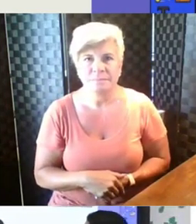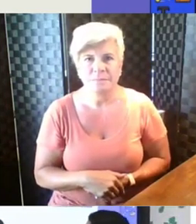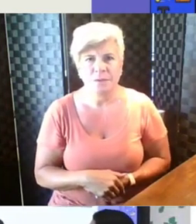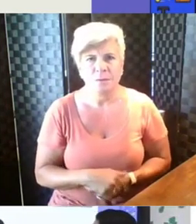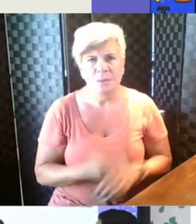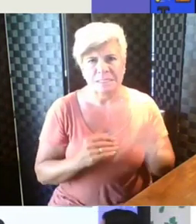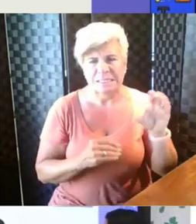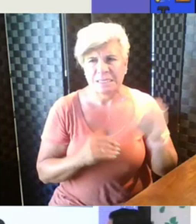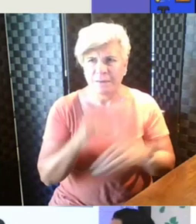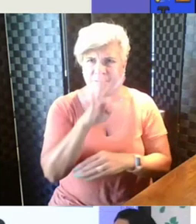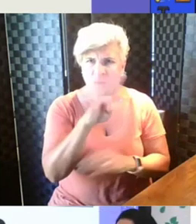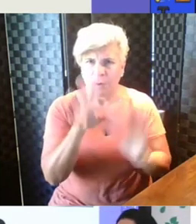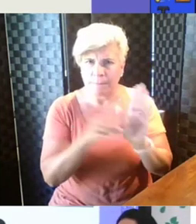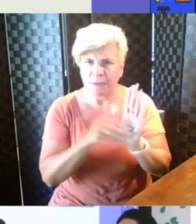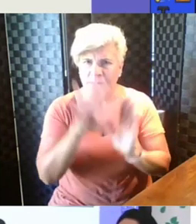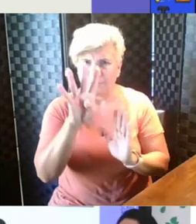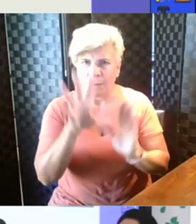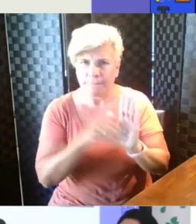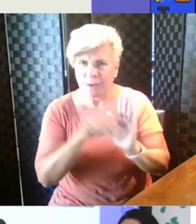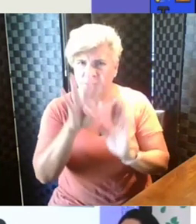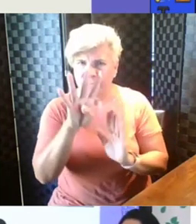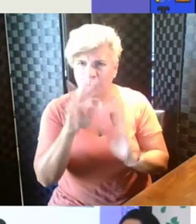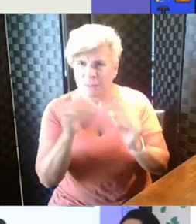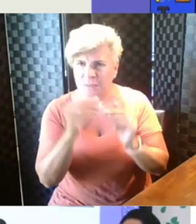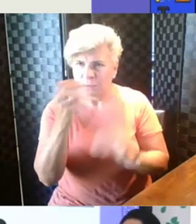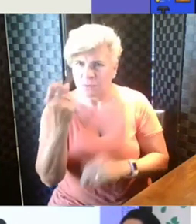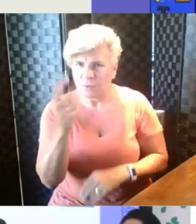What about 4 plus 4 plus 4?